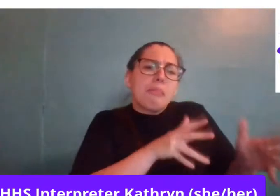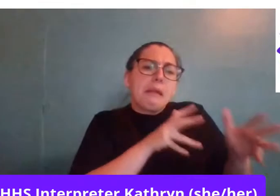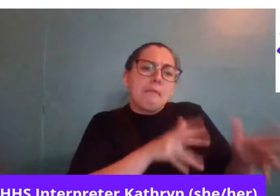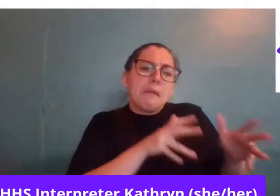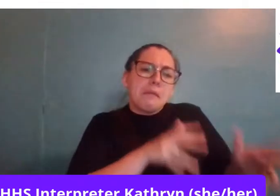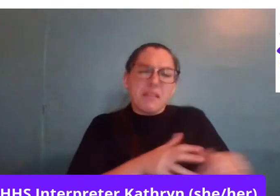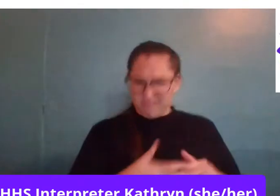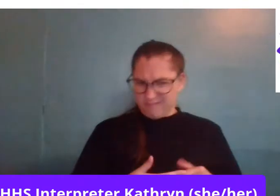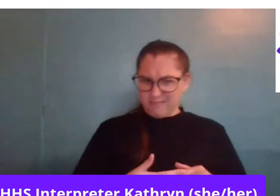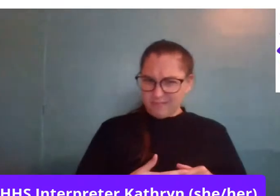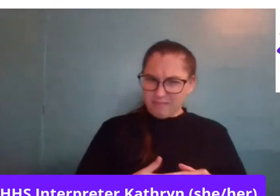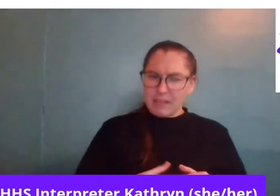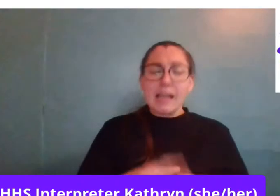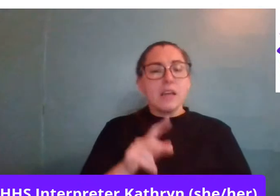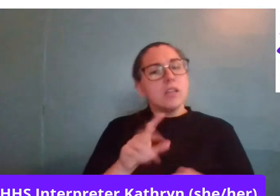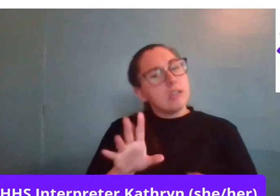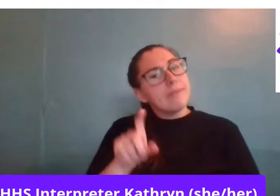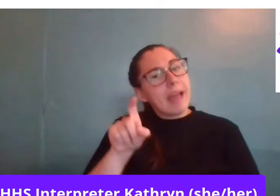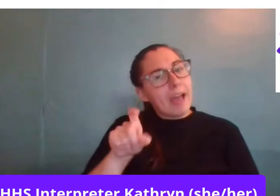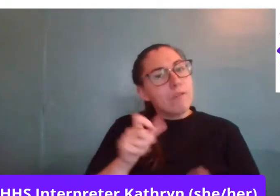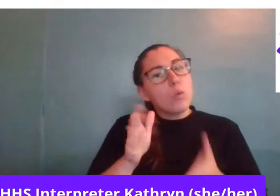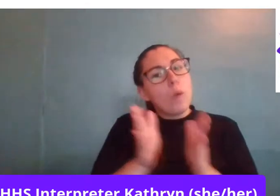keep asking for that help.